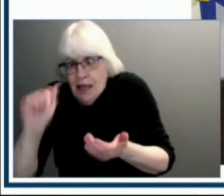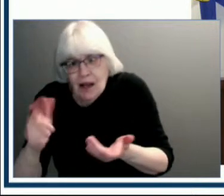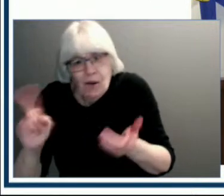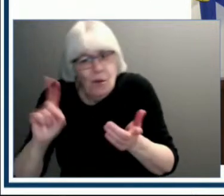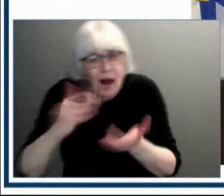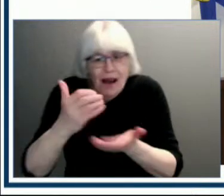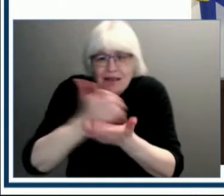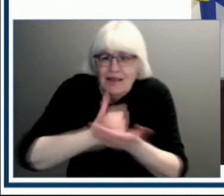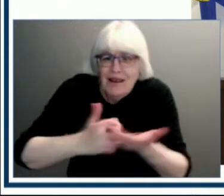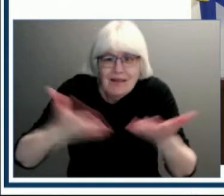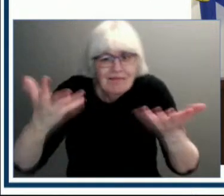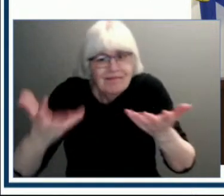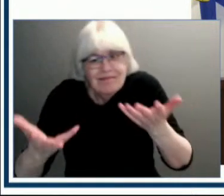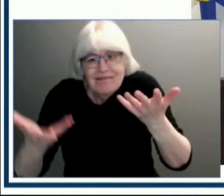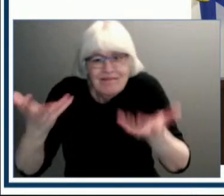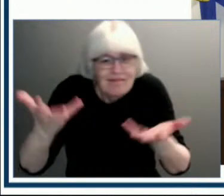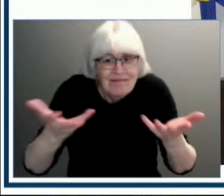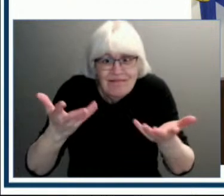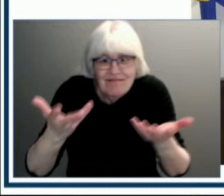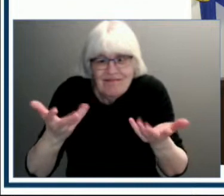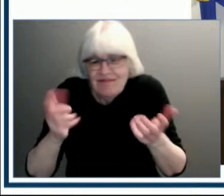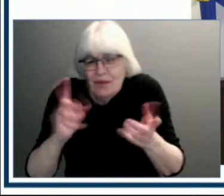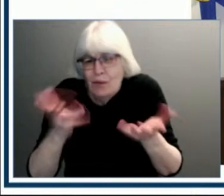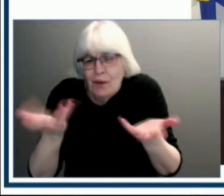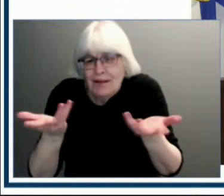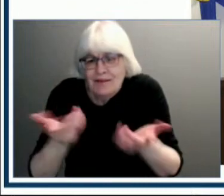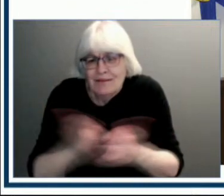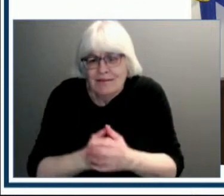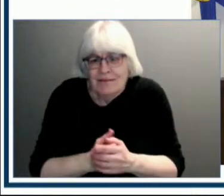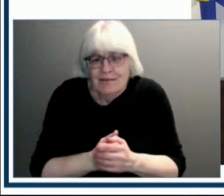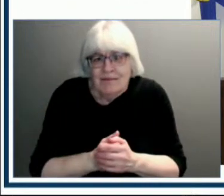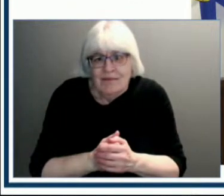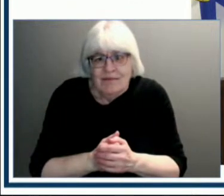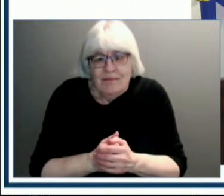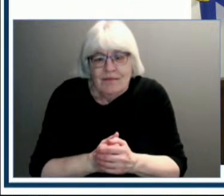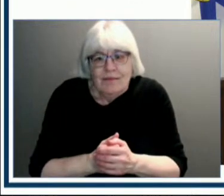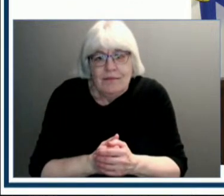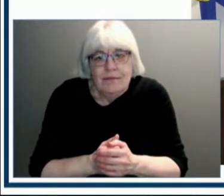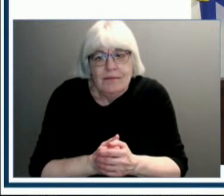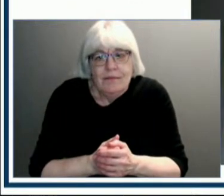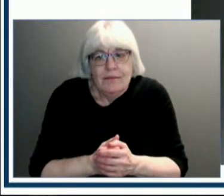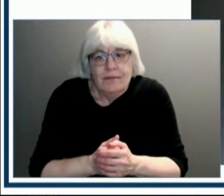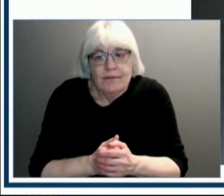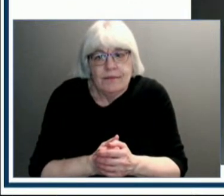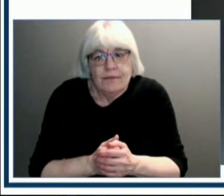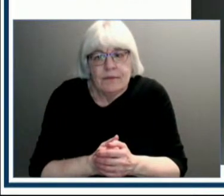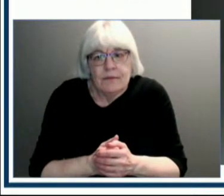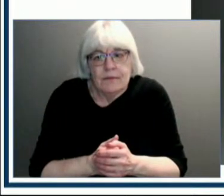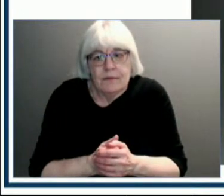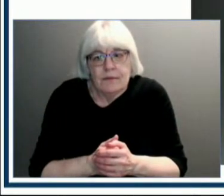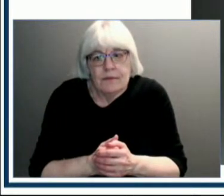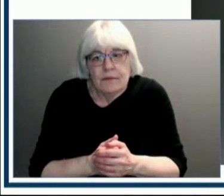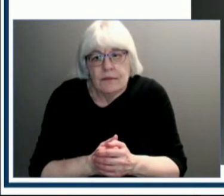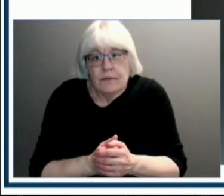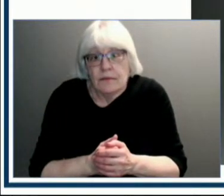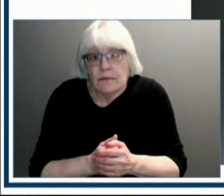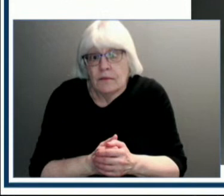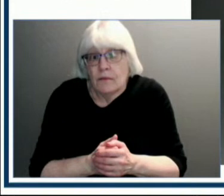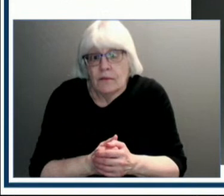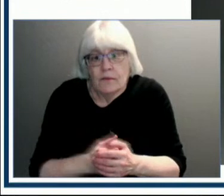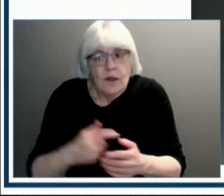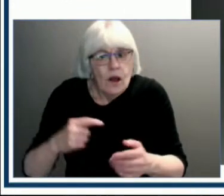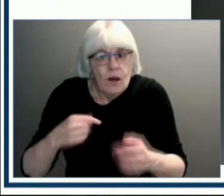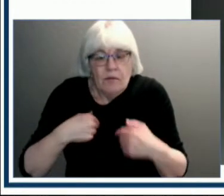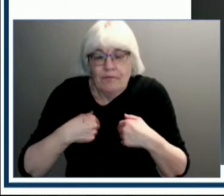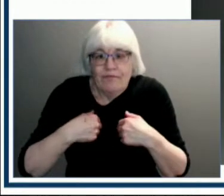the small increase so far in severe cases? We don't have that data. All our specimens